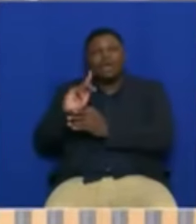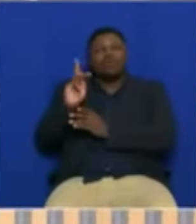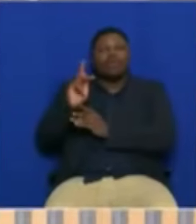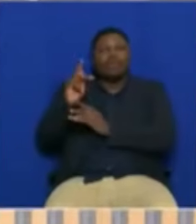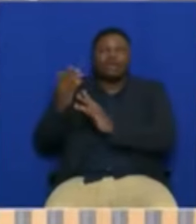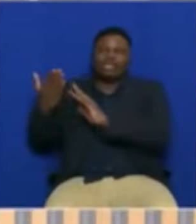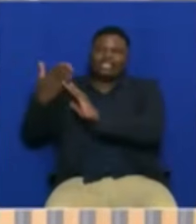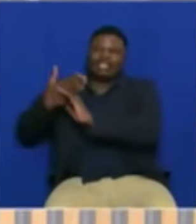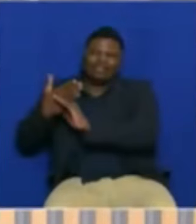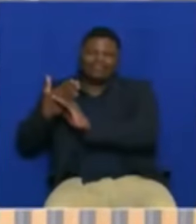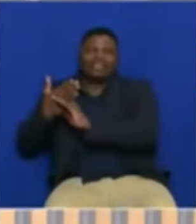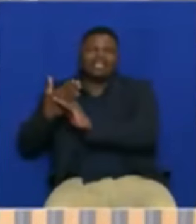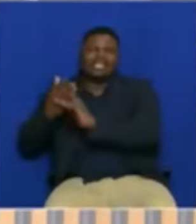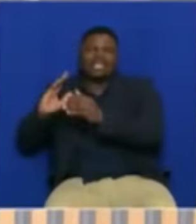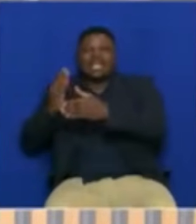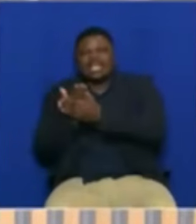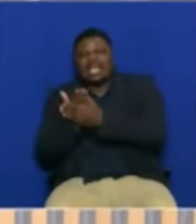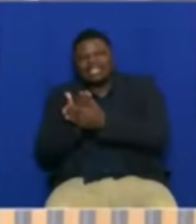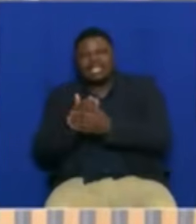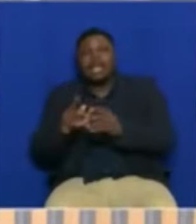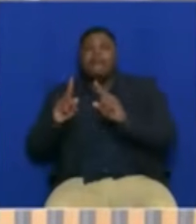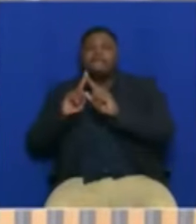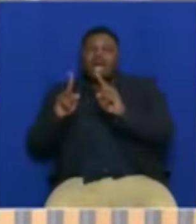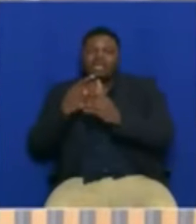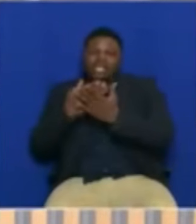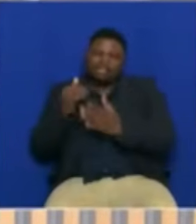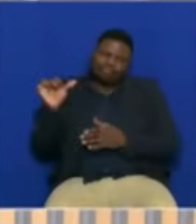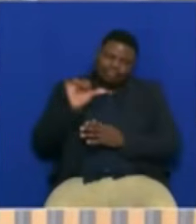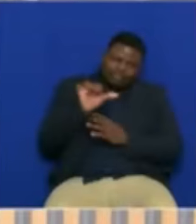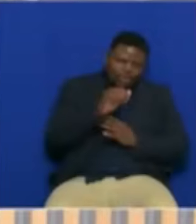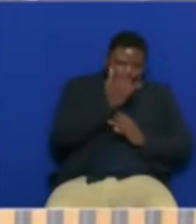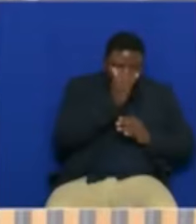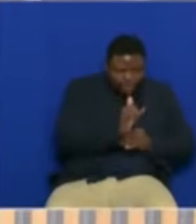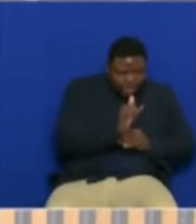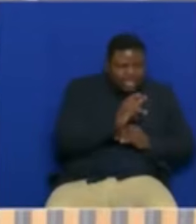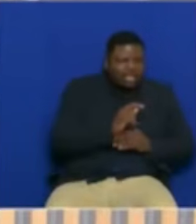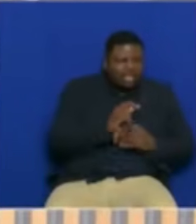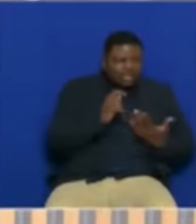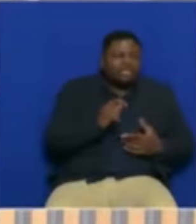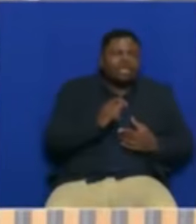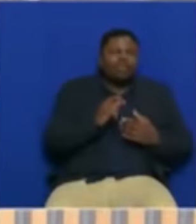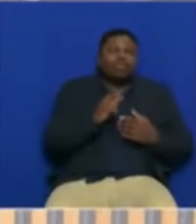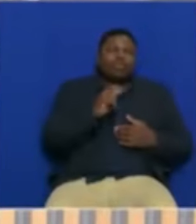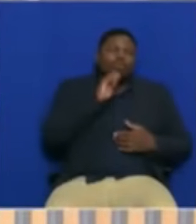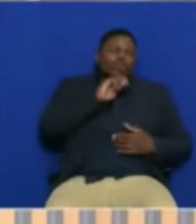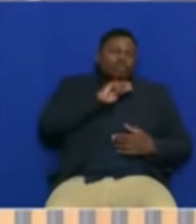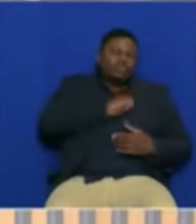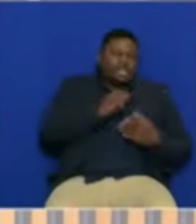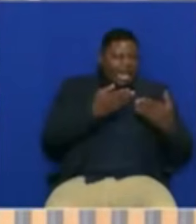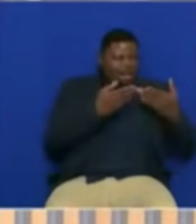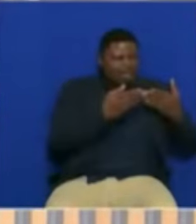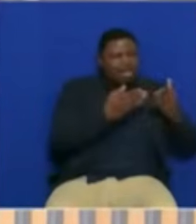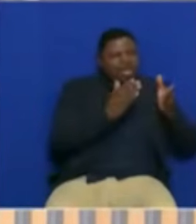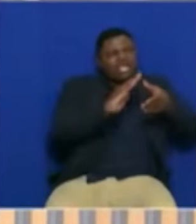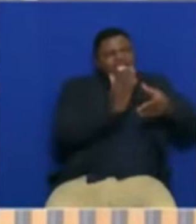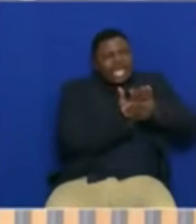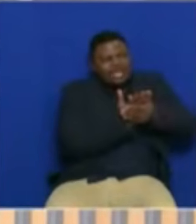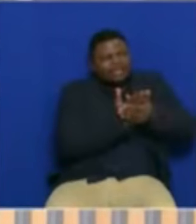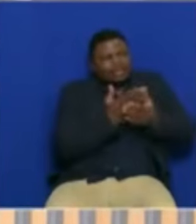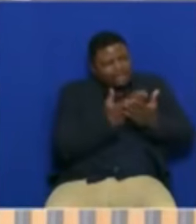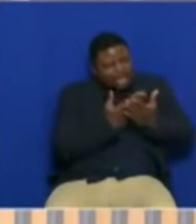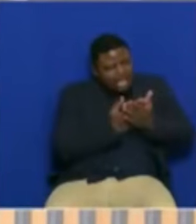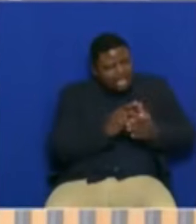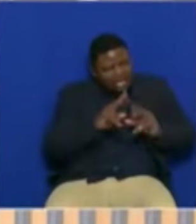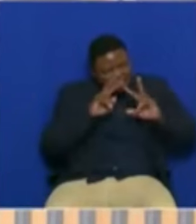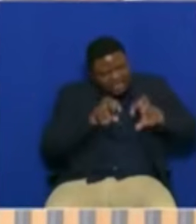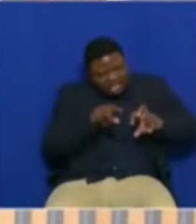original docket and see if investigating officers in that case investigated it correctly. That's what you seem to be